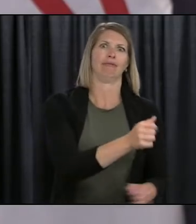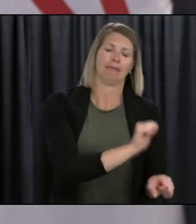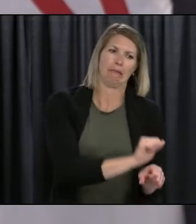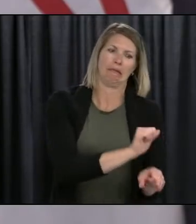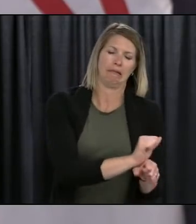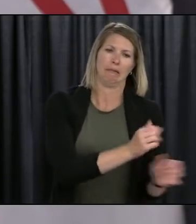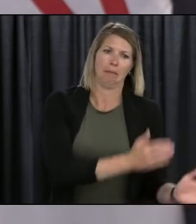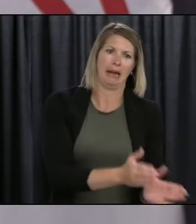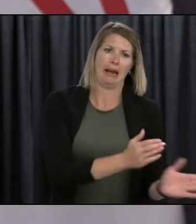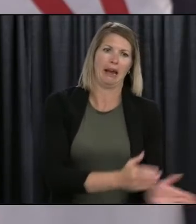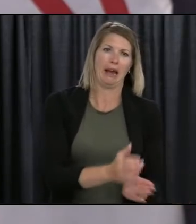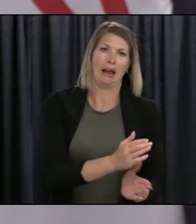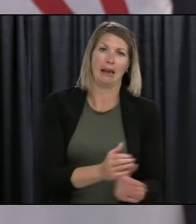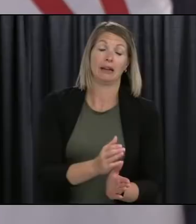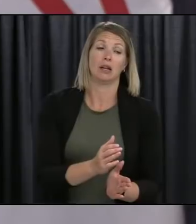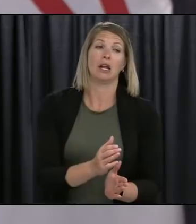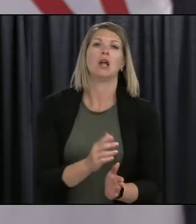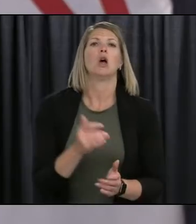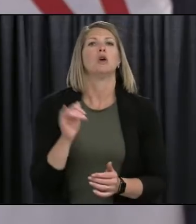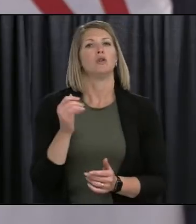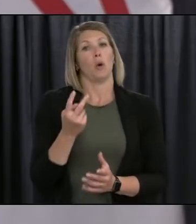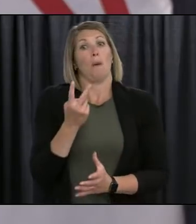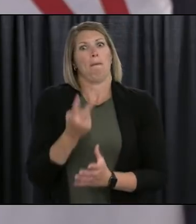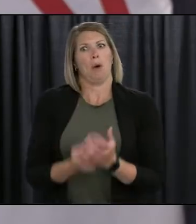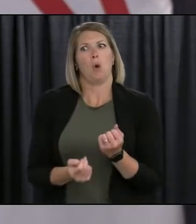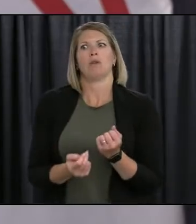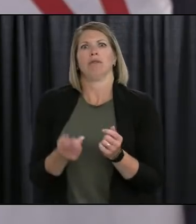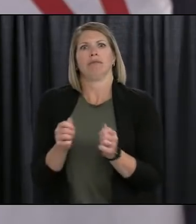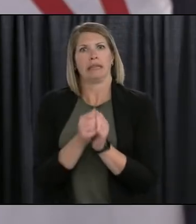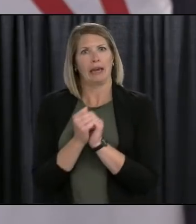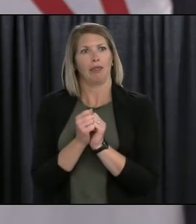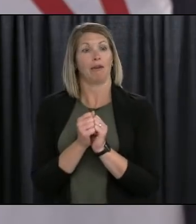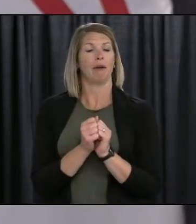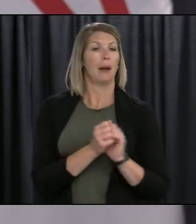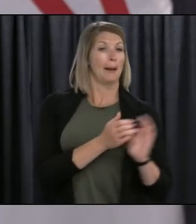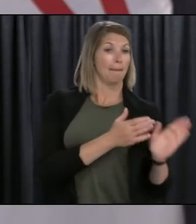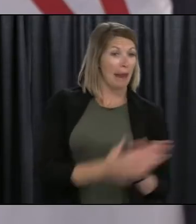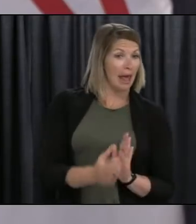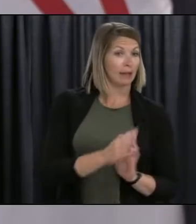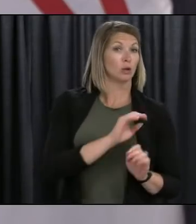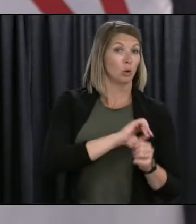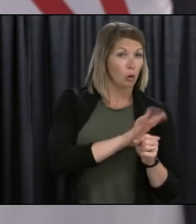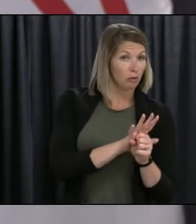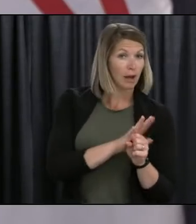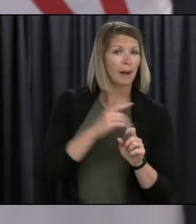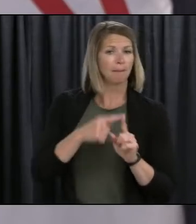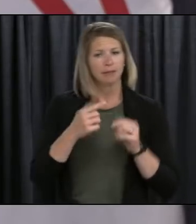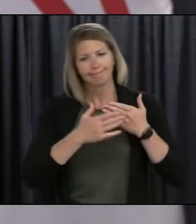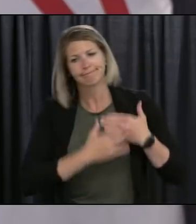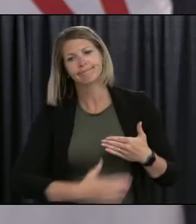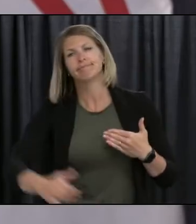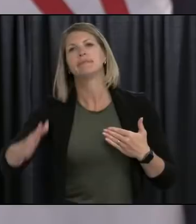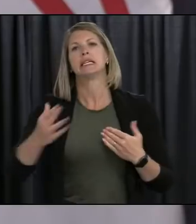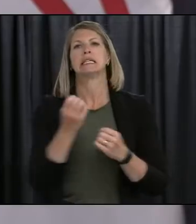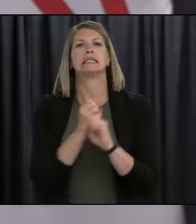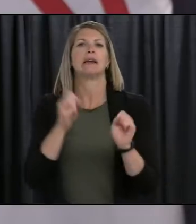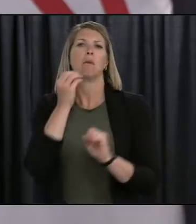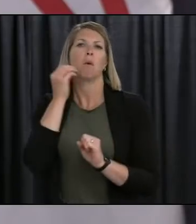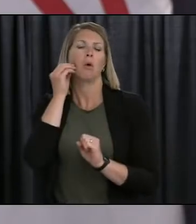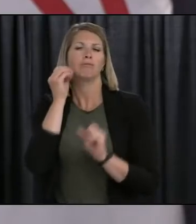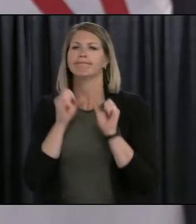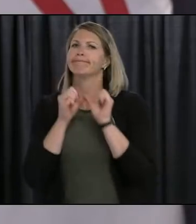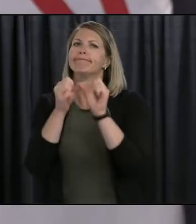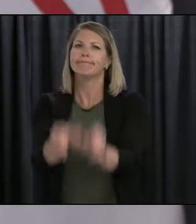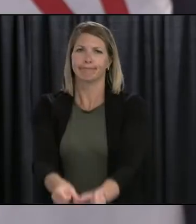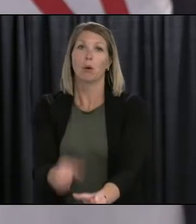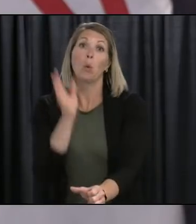wave. All of this helps guide the planning which is underway for the design of a programming needs for what will be a permanent